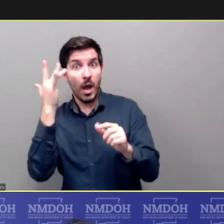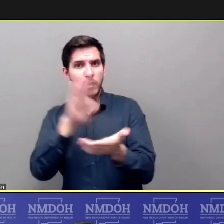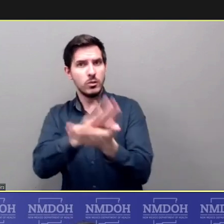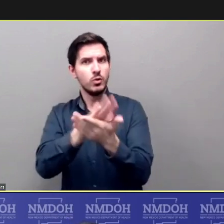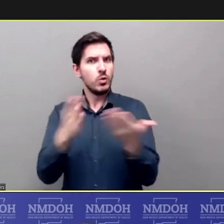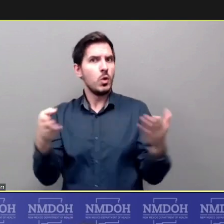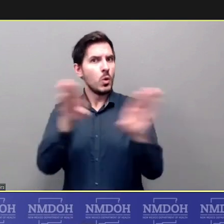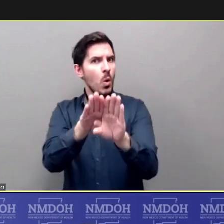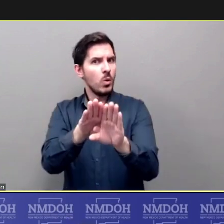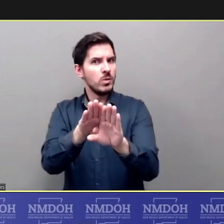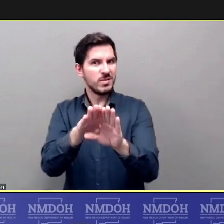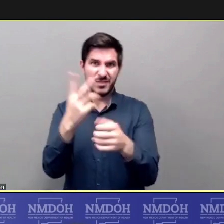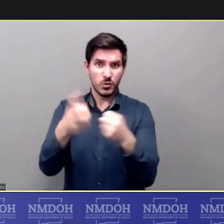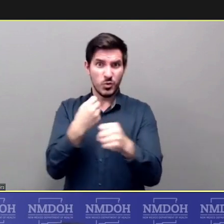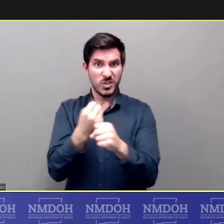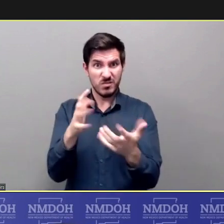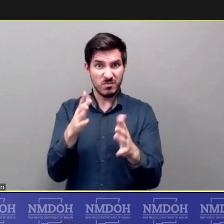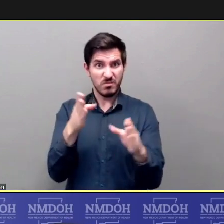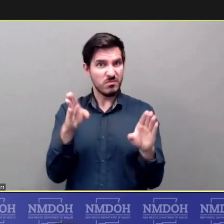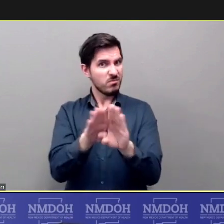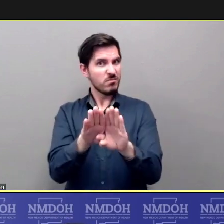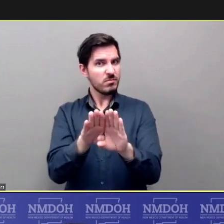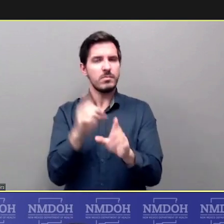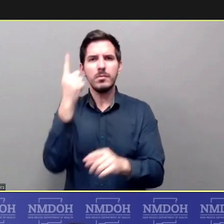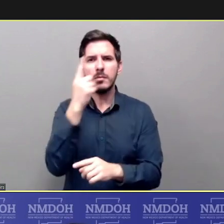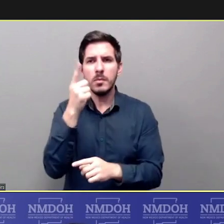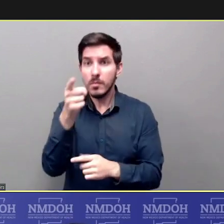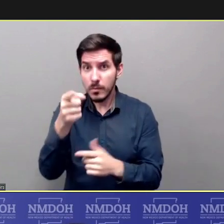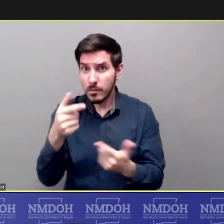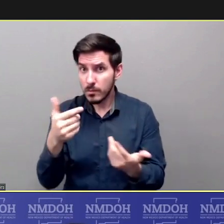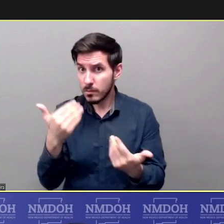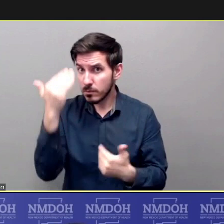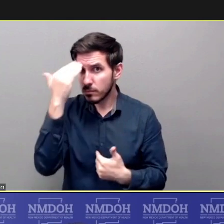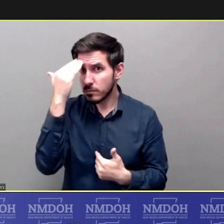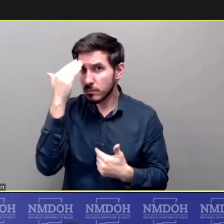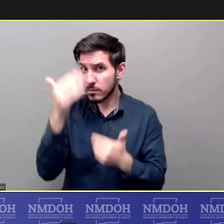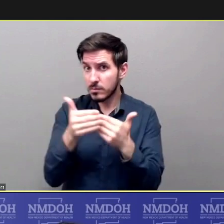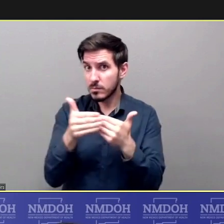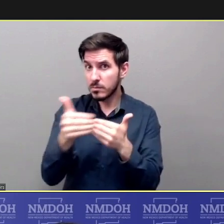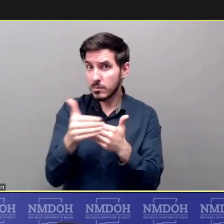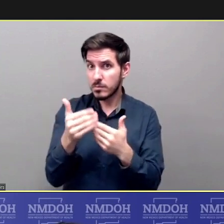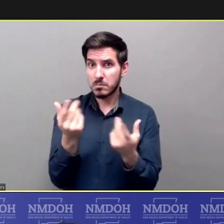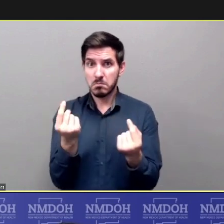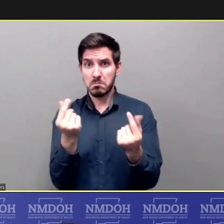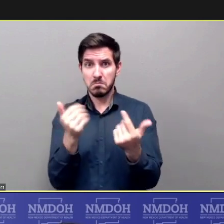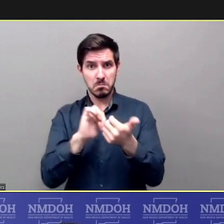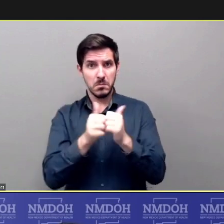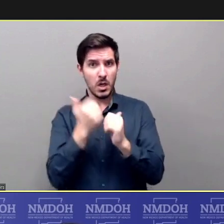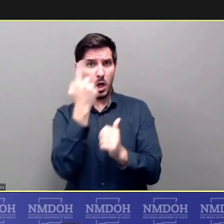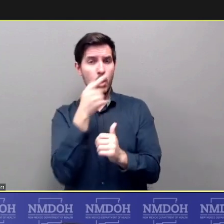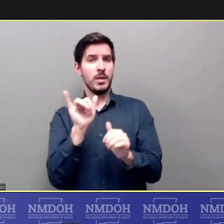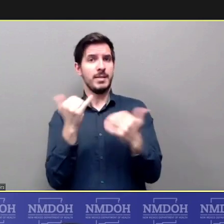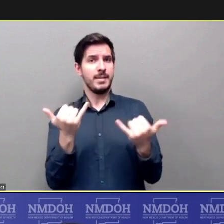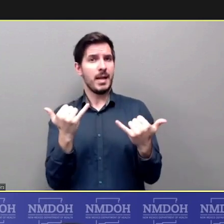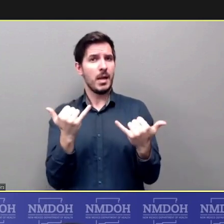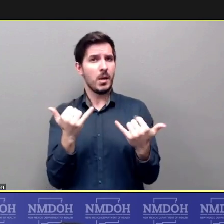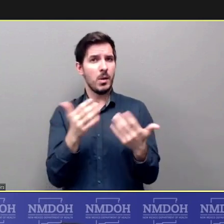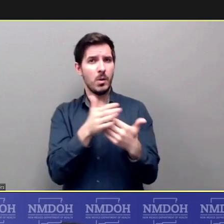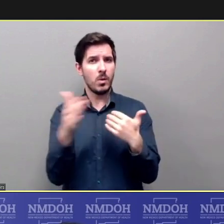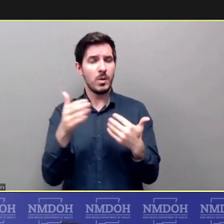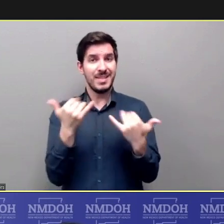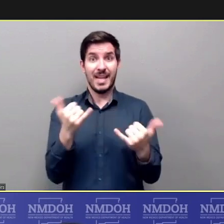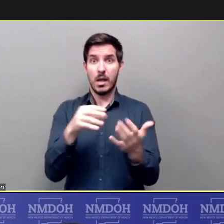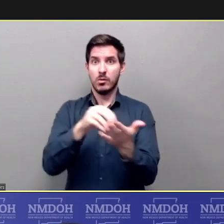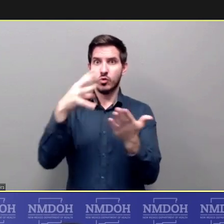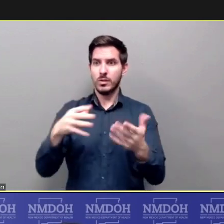better part of 2 years. But I'm wondering if you have any sense of how those trends are faring as students are back in school in terms of